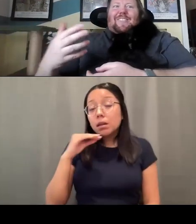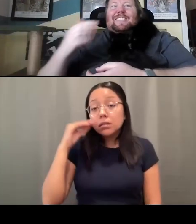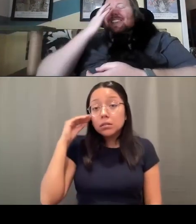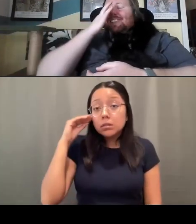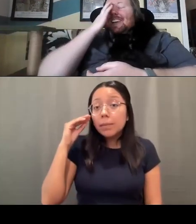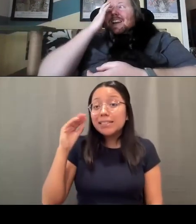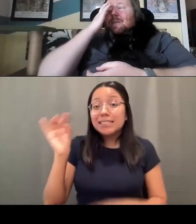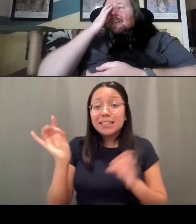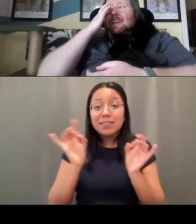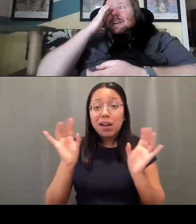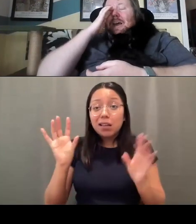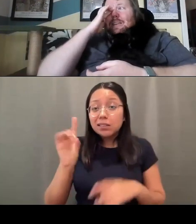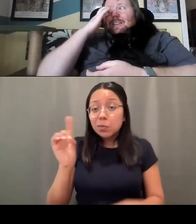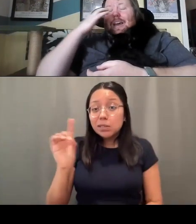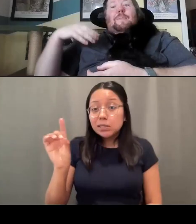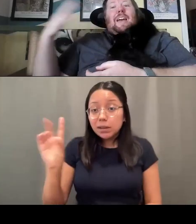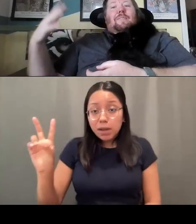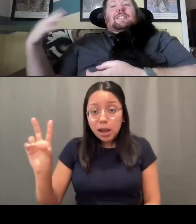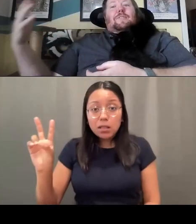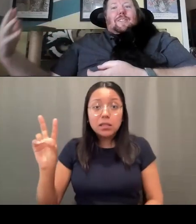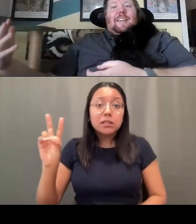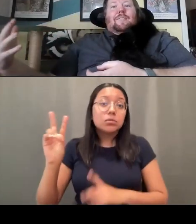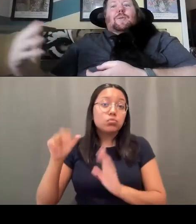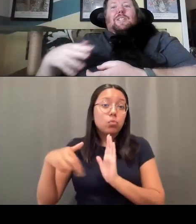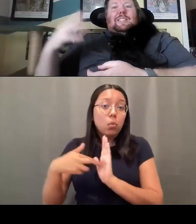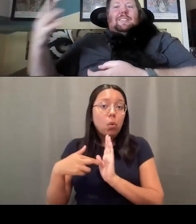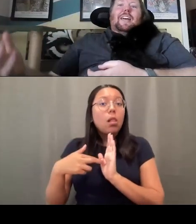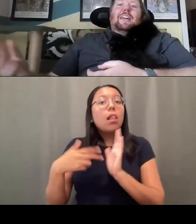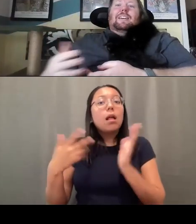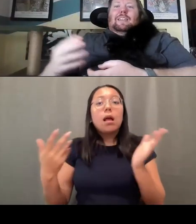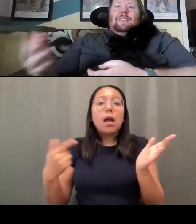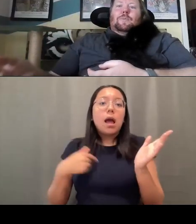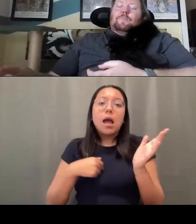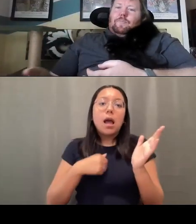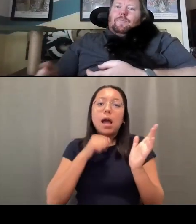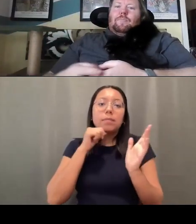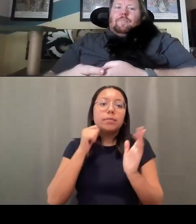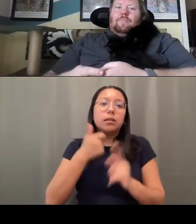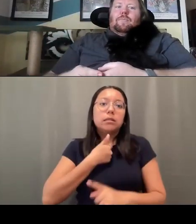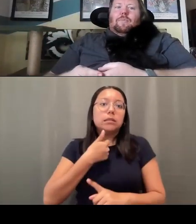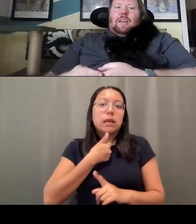out of self-injury training, I may have a different set of questions of like,